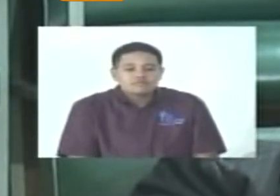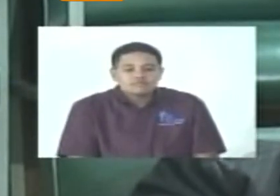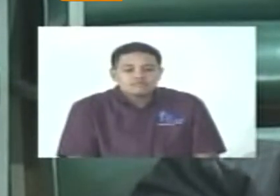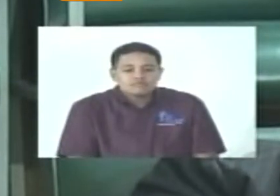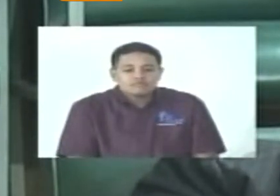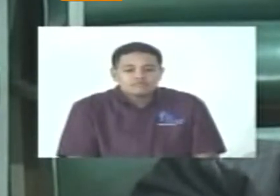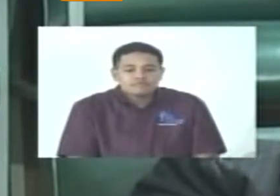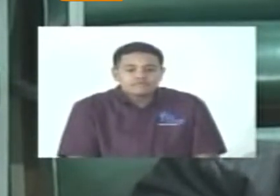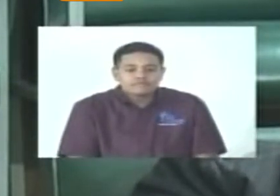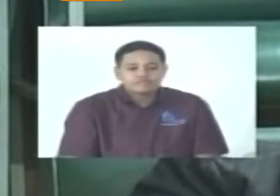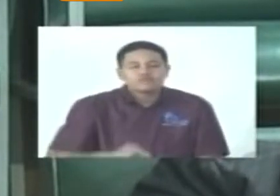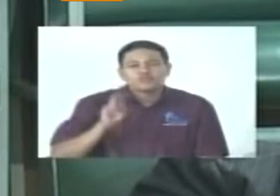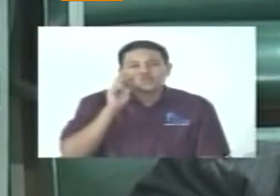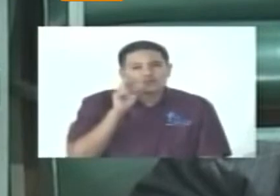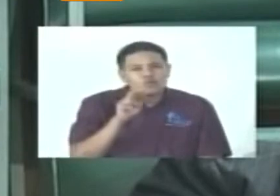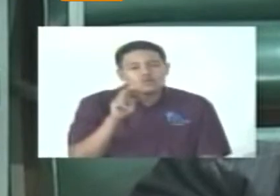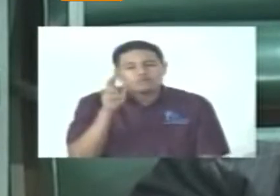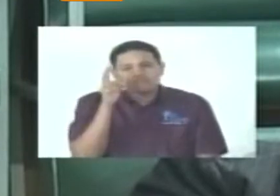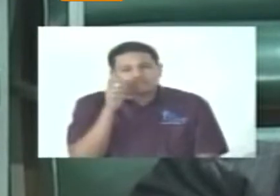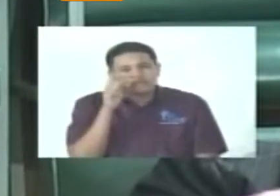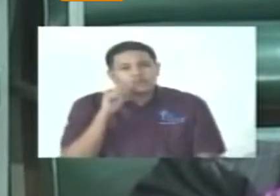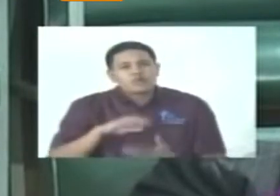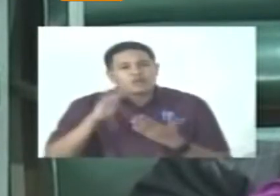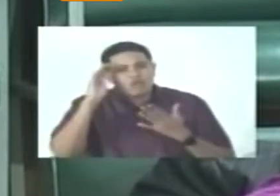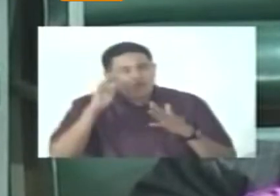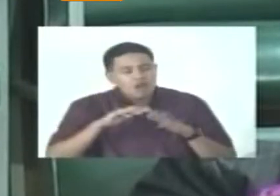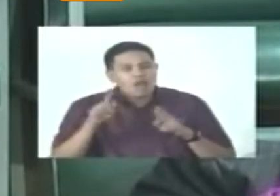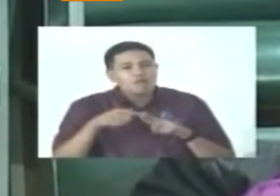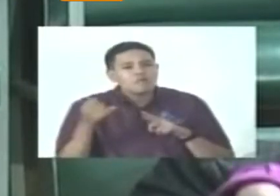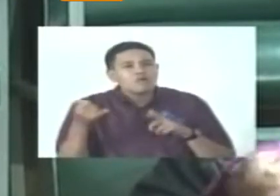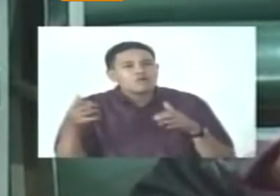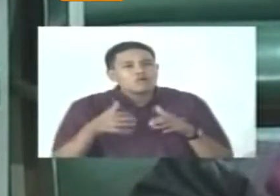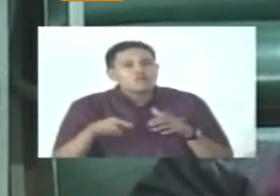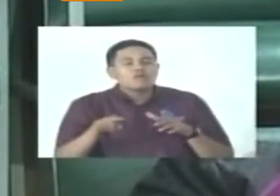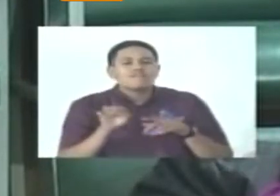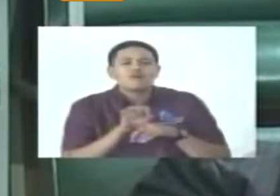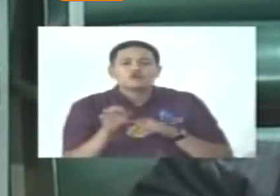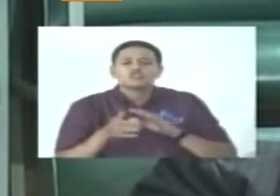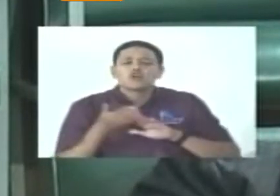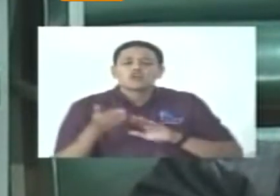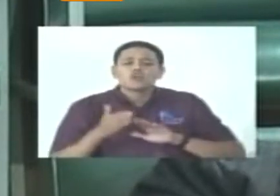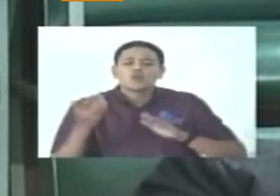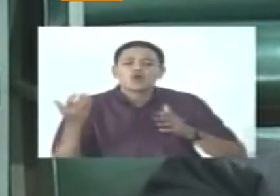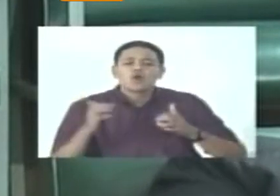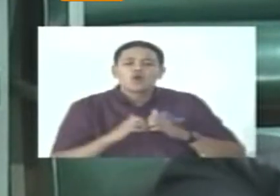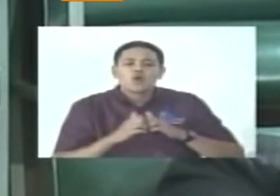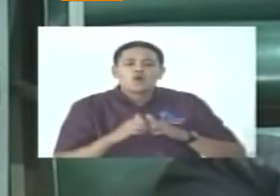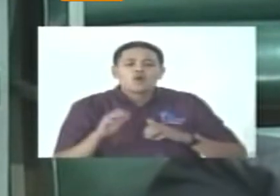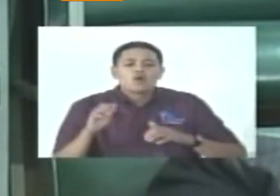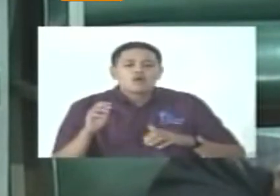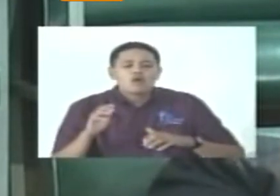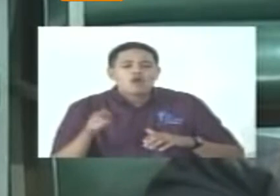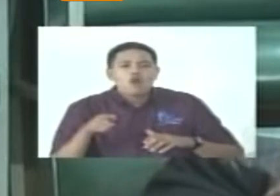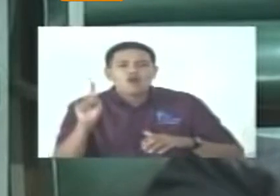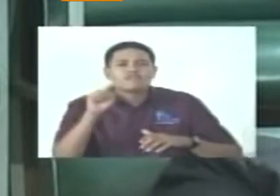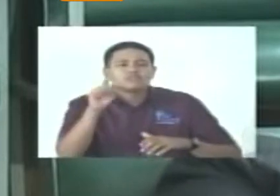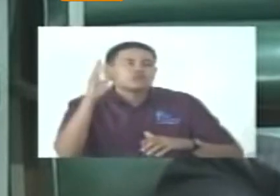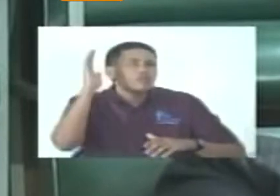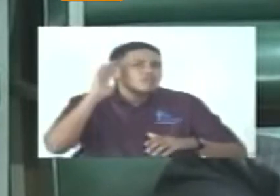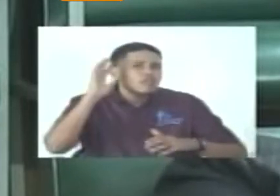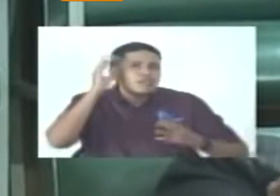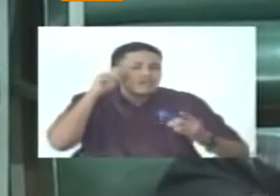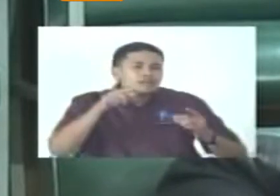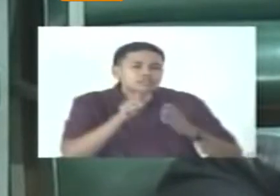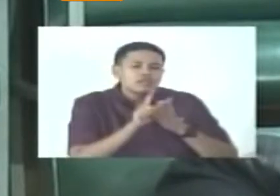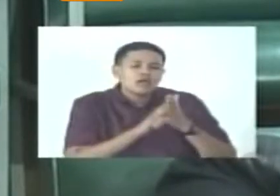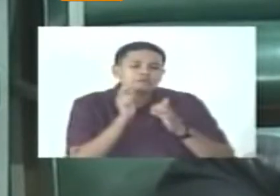about how the gangs function. Because offenses which you would not have previously considered when this act was